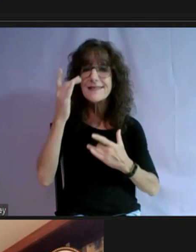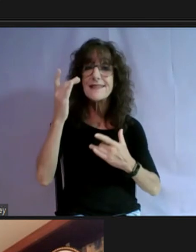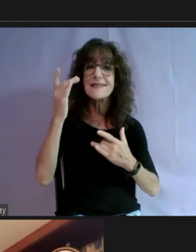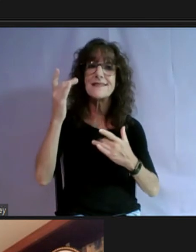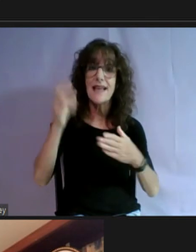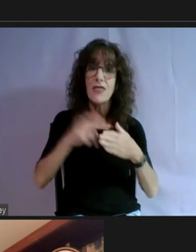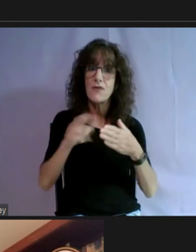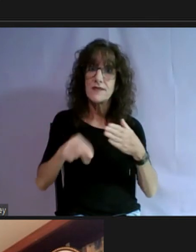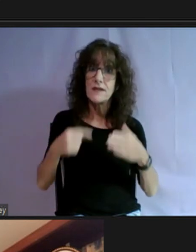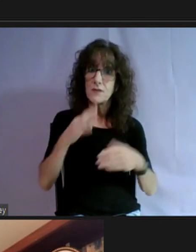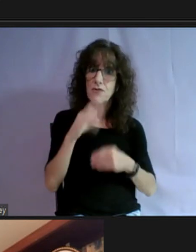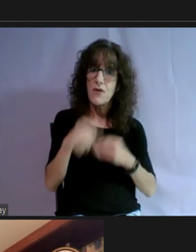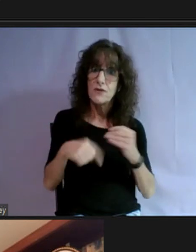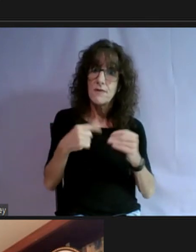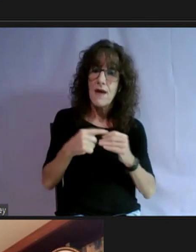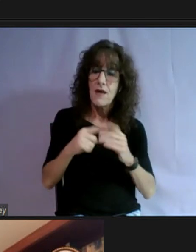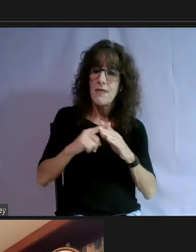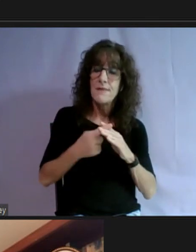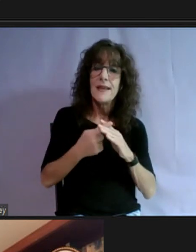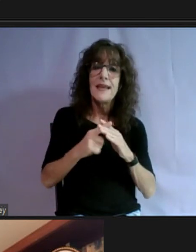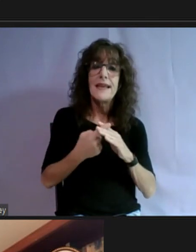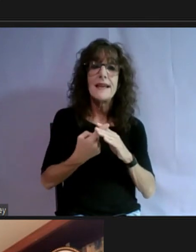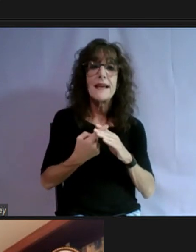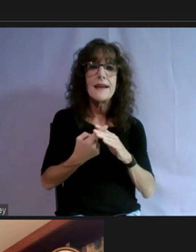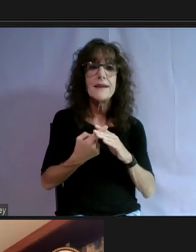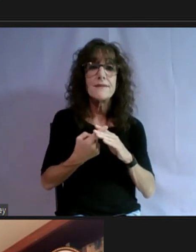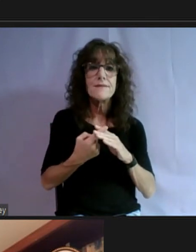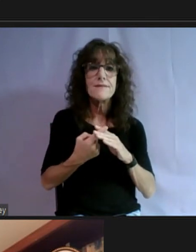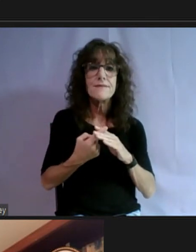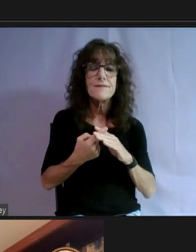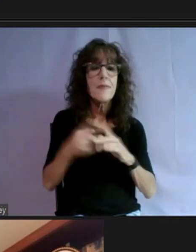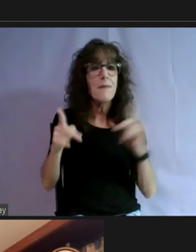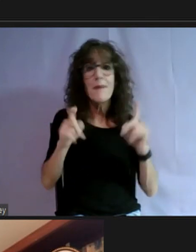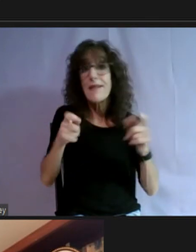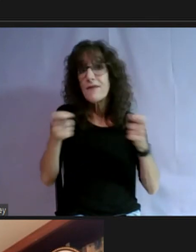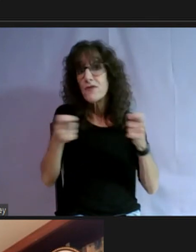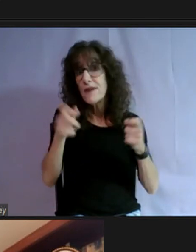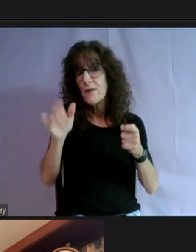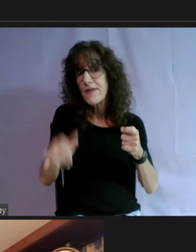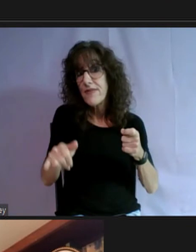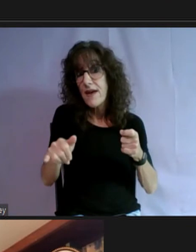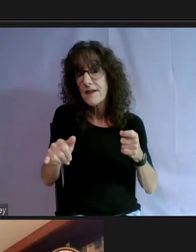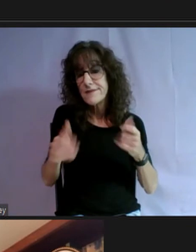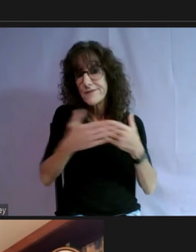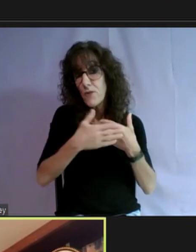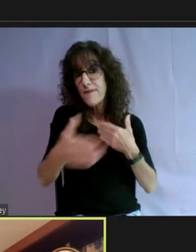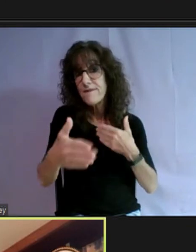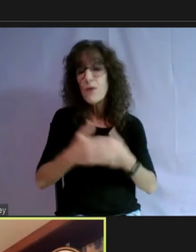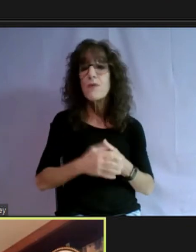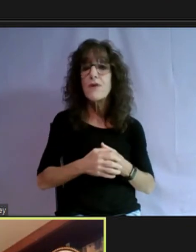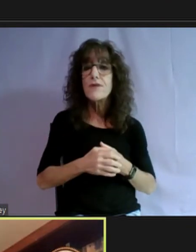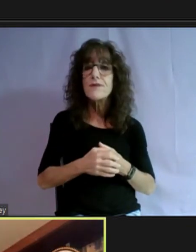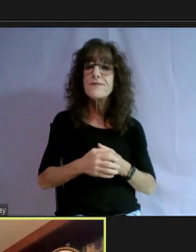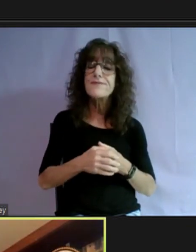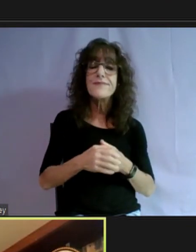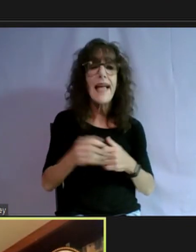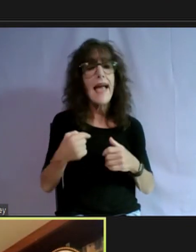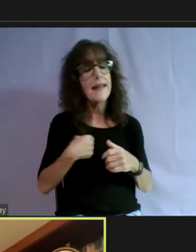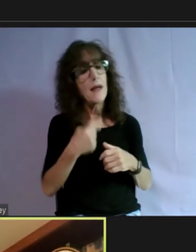that we talked about at the beginning that people have to deal with going forward. And I would just note